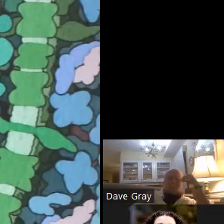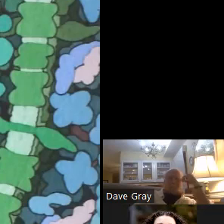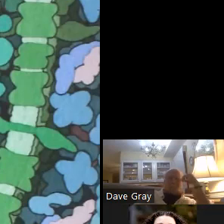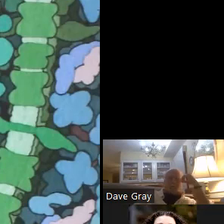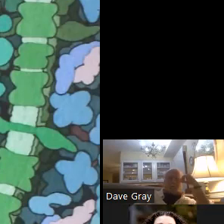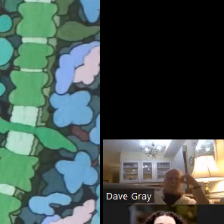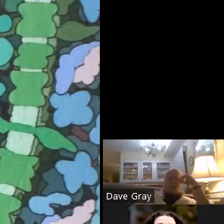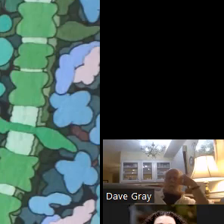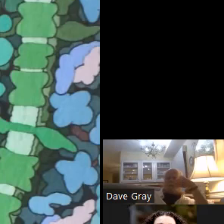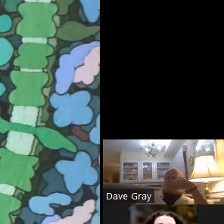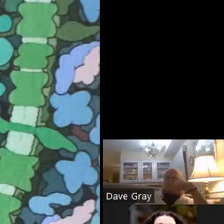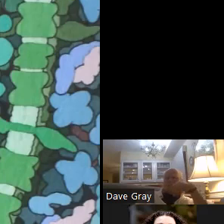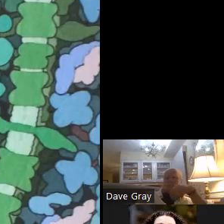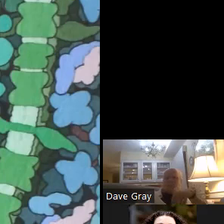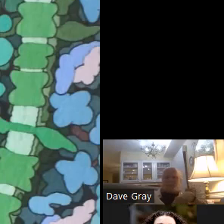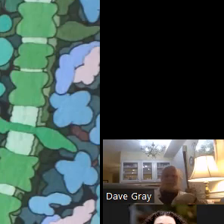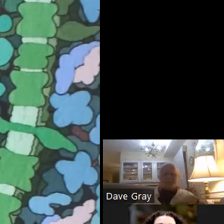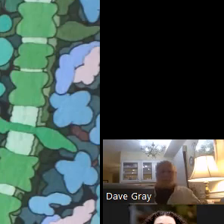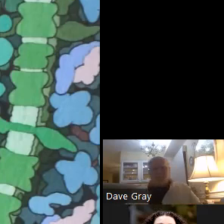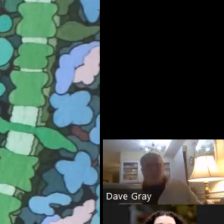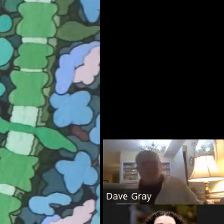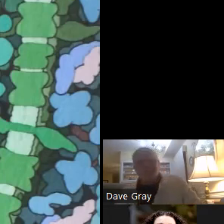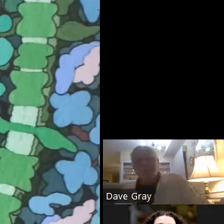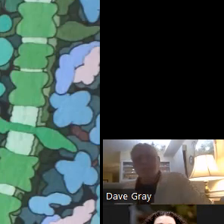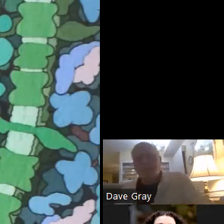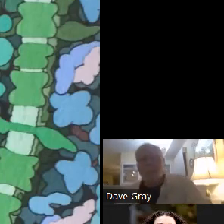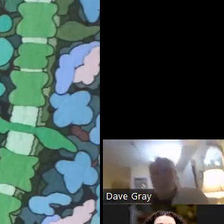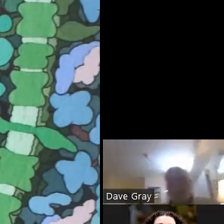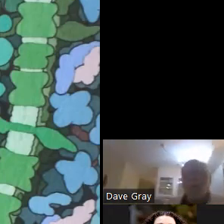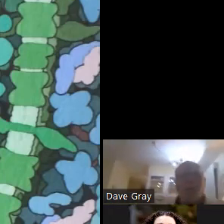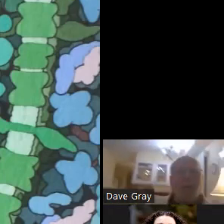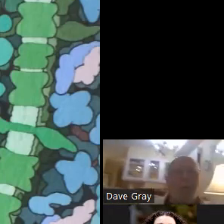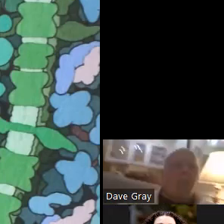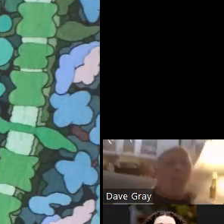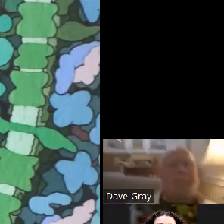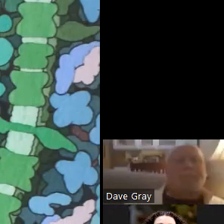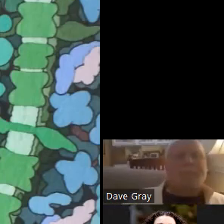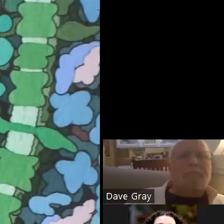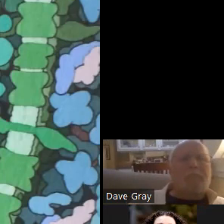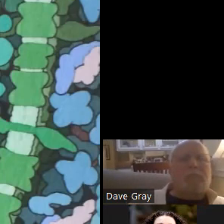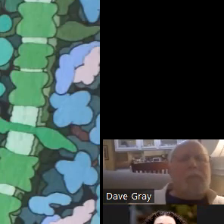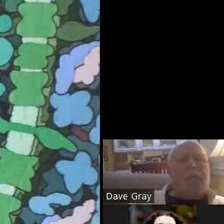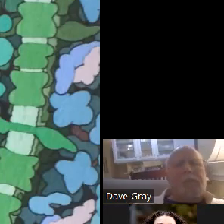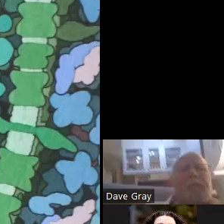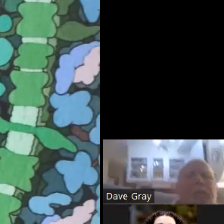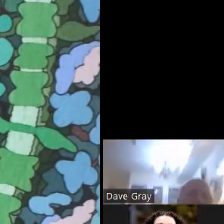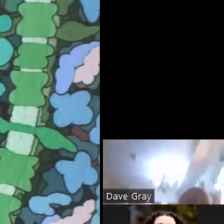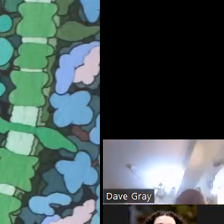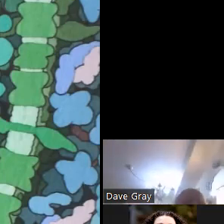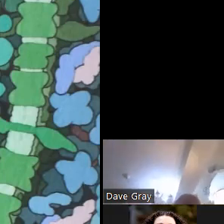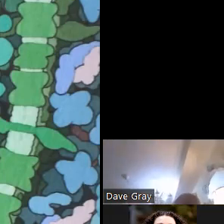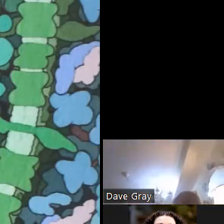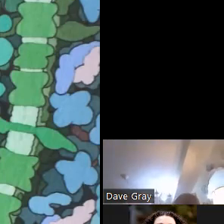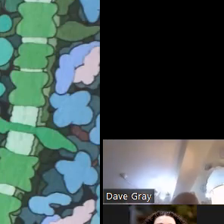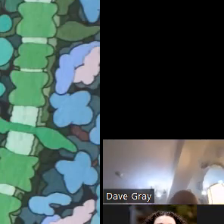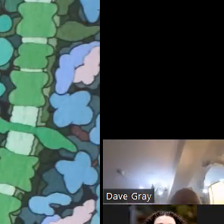idea of giving people needles to do drugs, because we think people shouldn't do drugs, which is weird. So people are going to do drugs. Like, I don't know what to tell